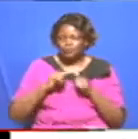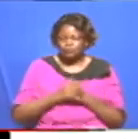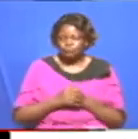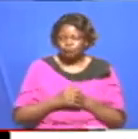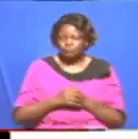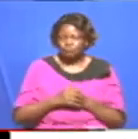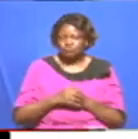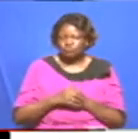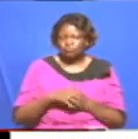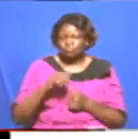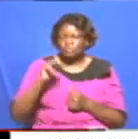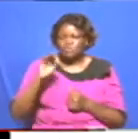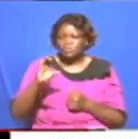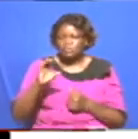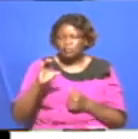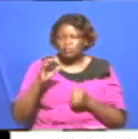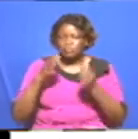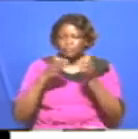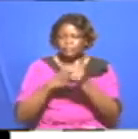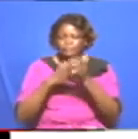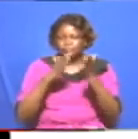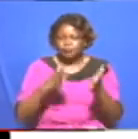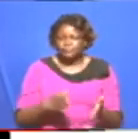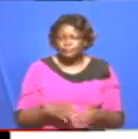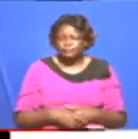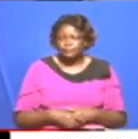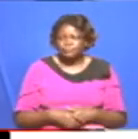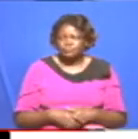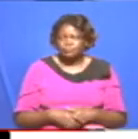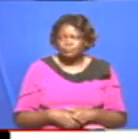Amani National Congress leader